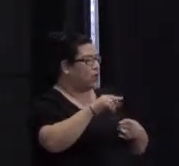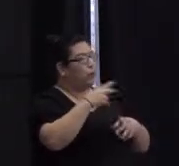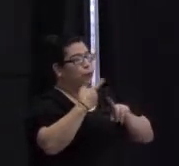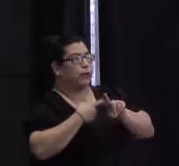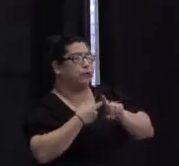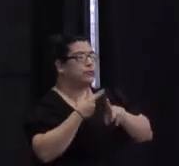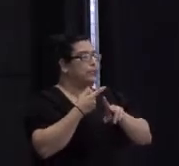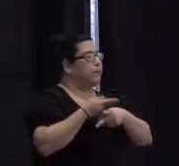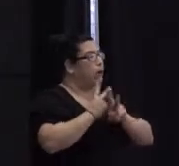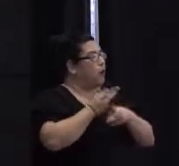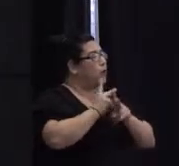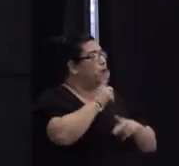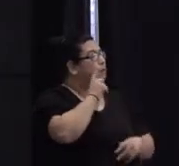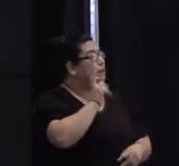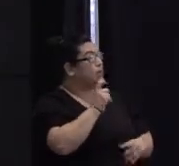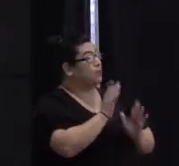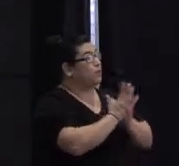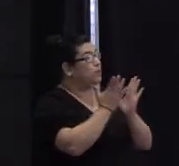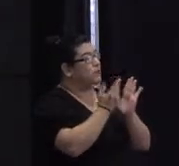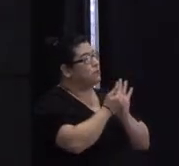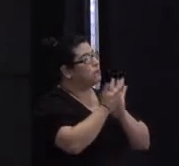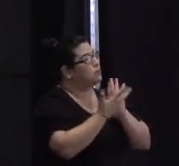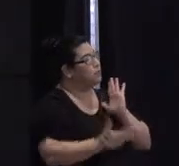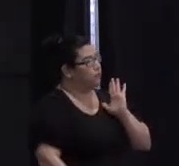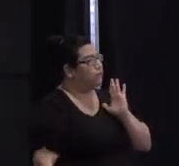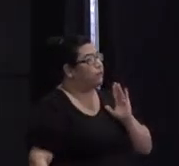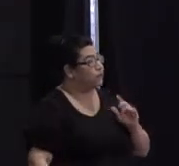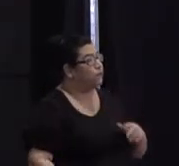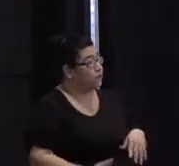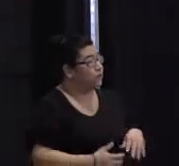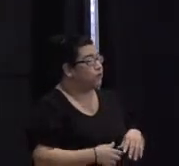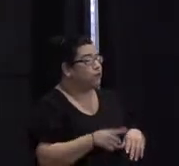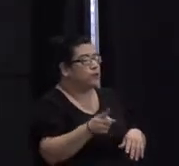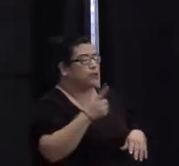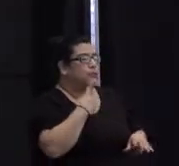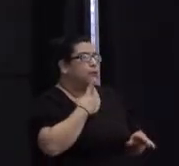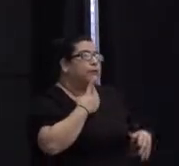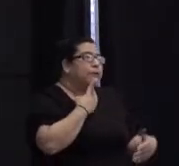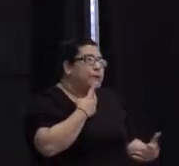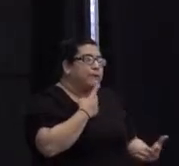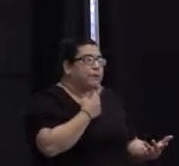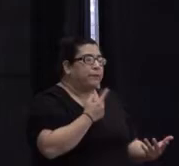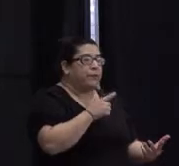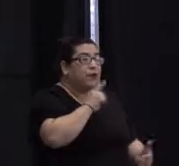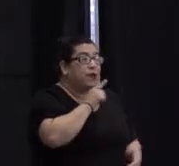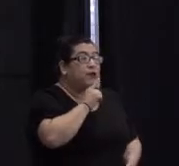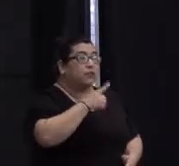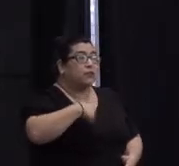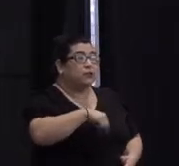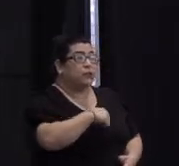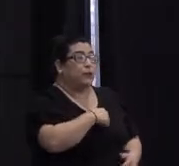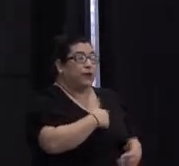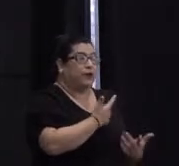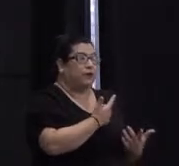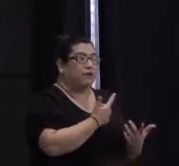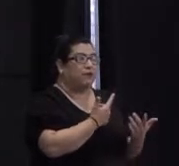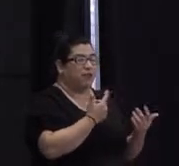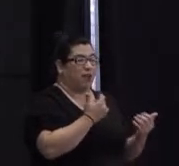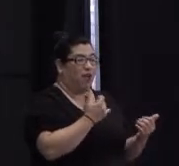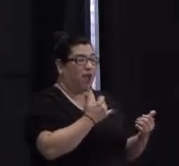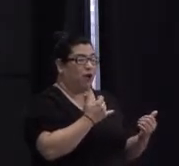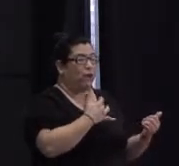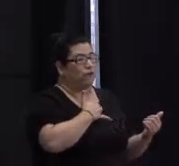borrowing, because the books were so expensive. And so they said, well, actually we're reaching the point